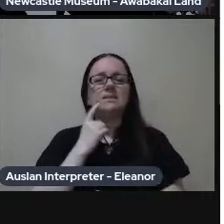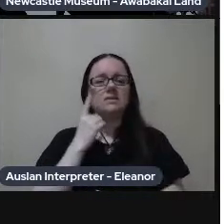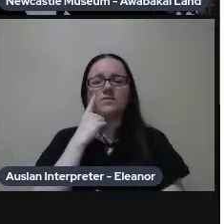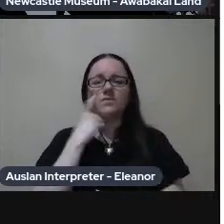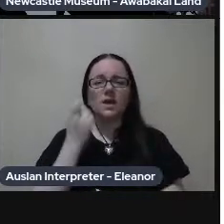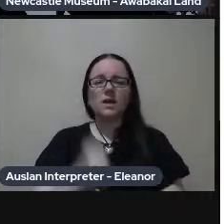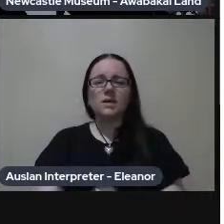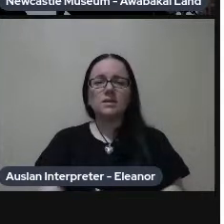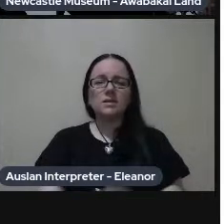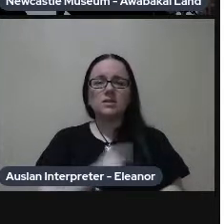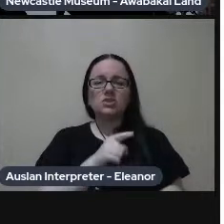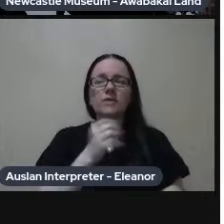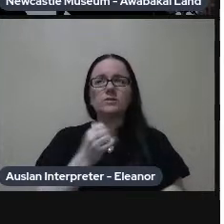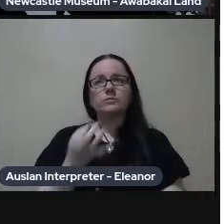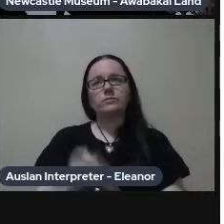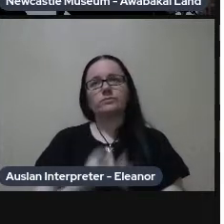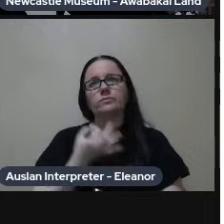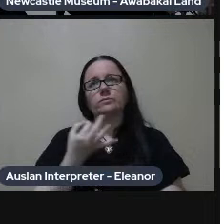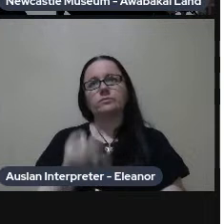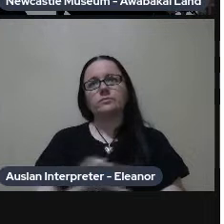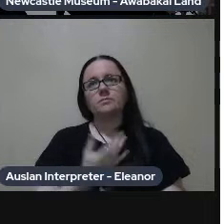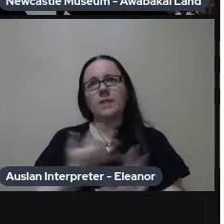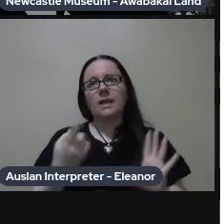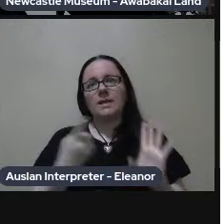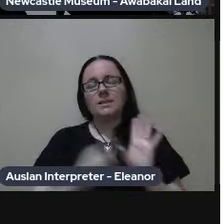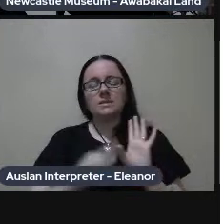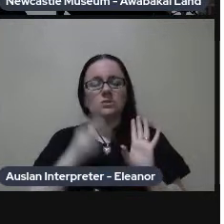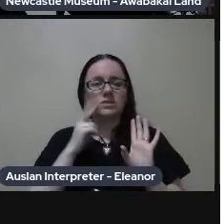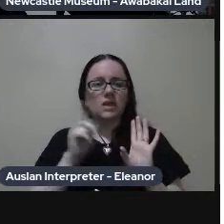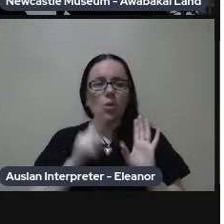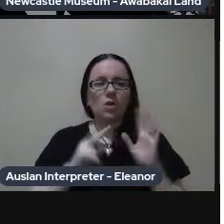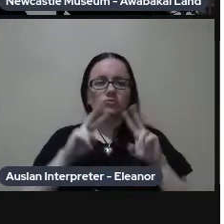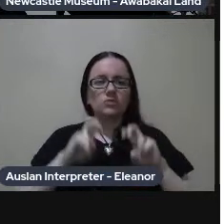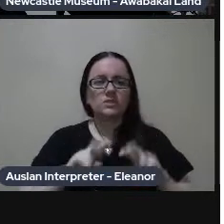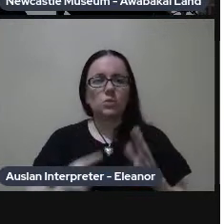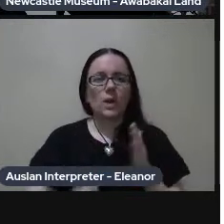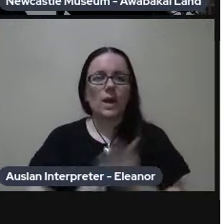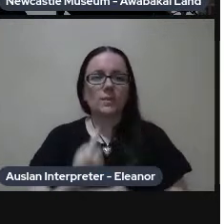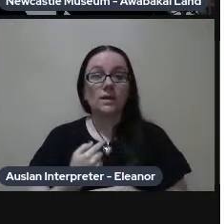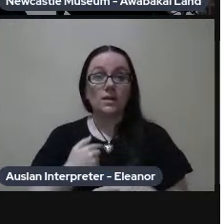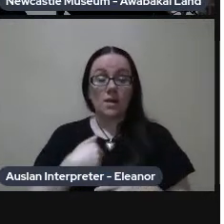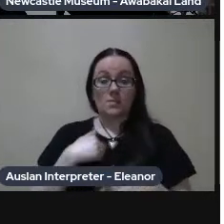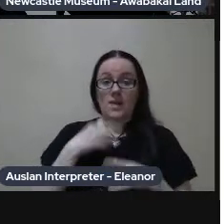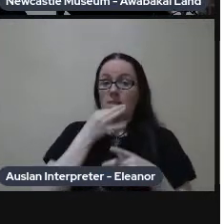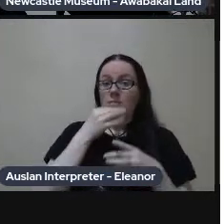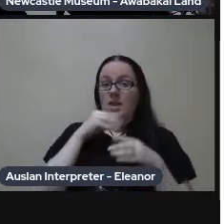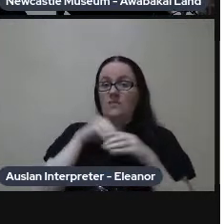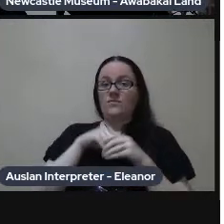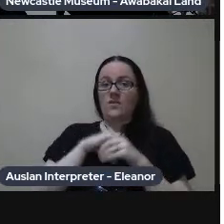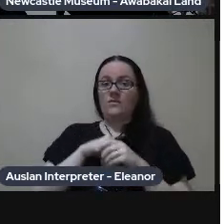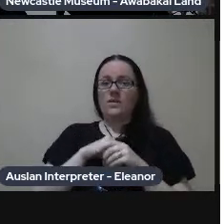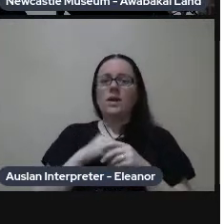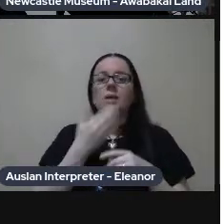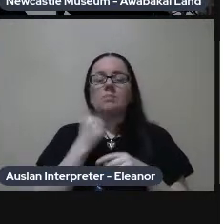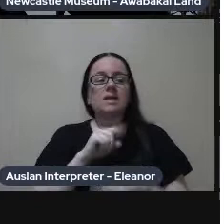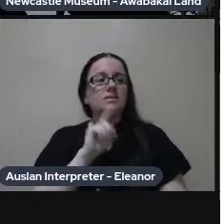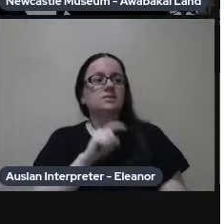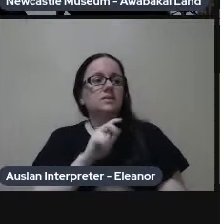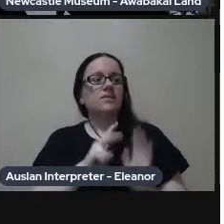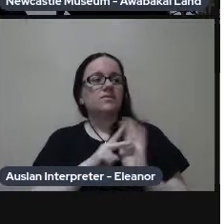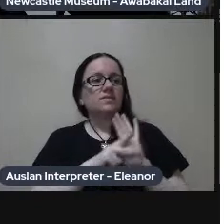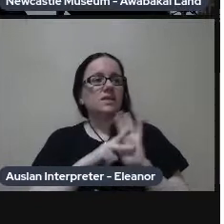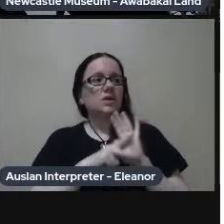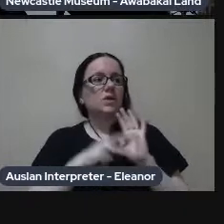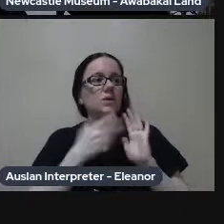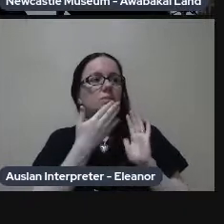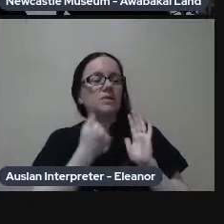that you're not waiting years and years. It's a little preview. I just wanted to show you the bit that I've been involved in. So could you play that video, James?